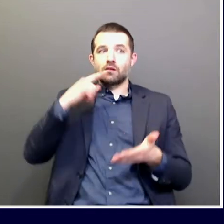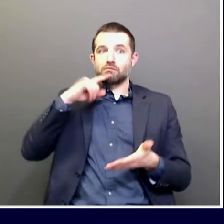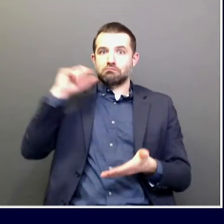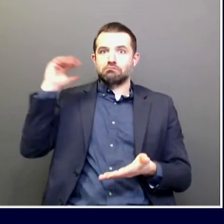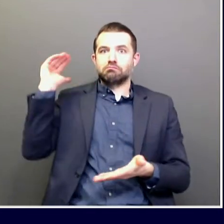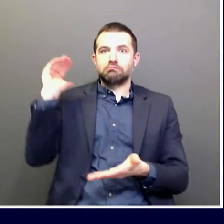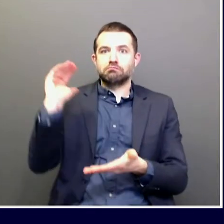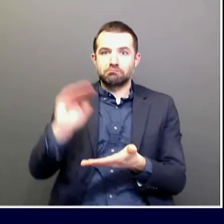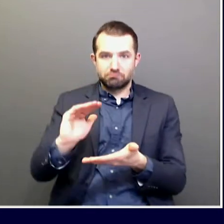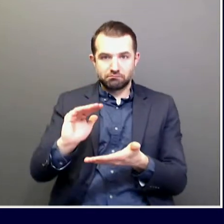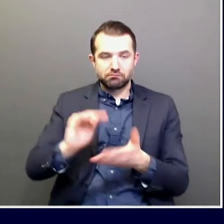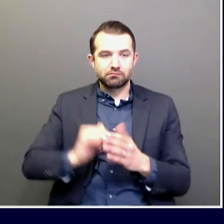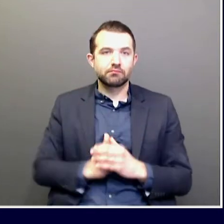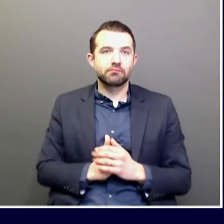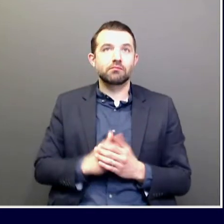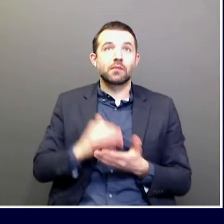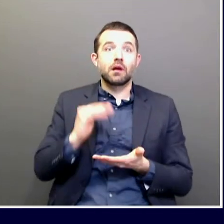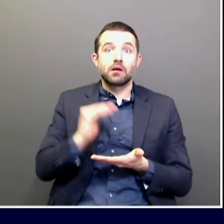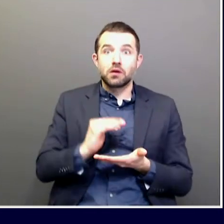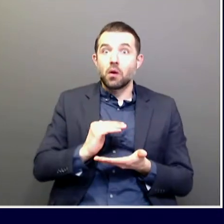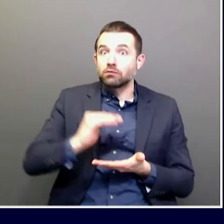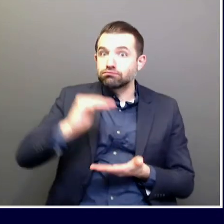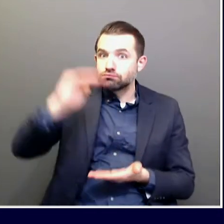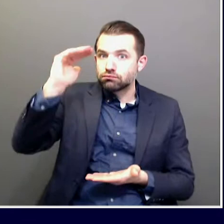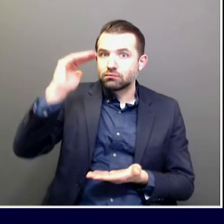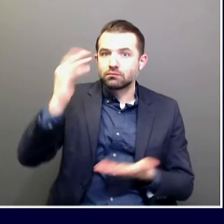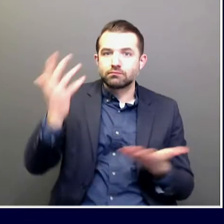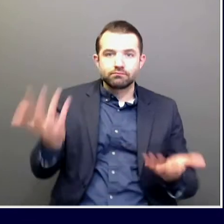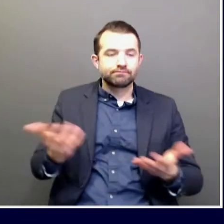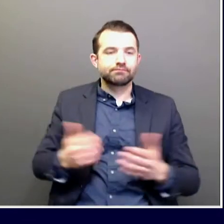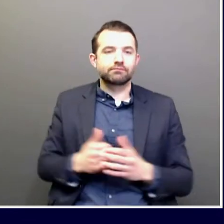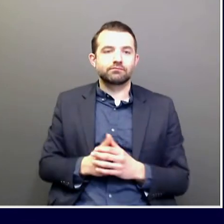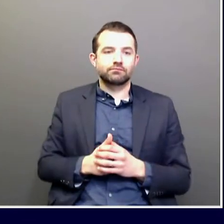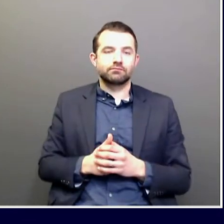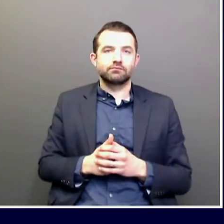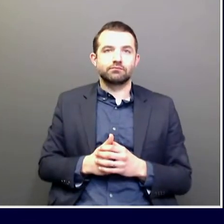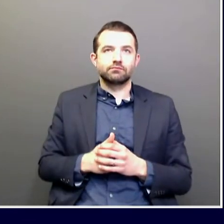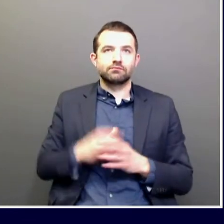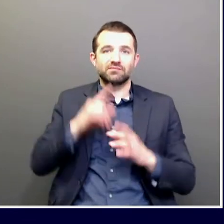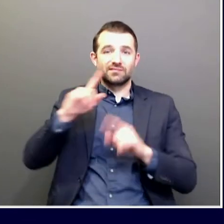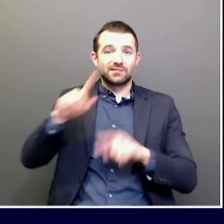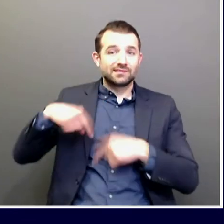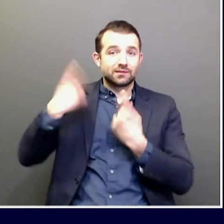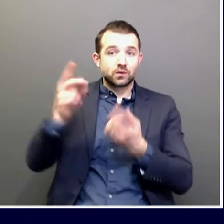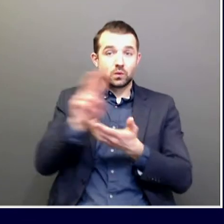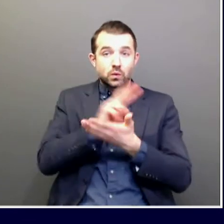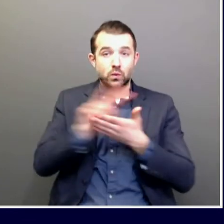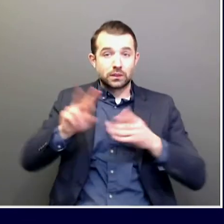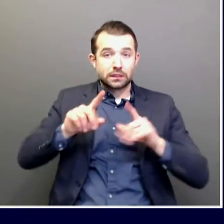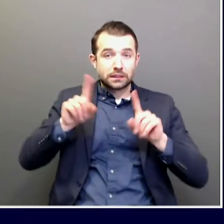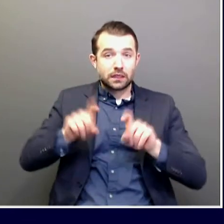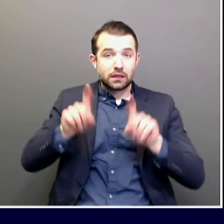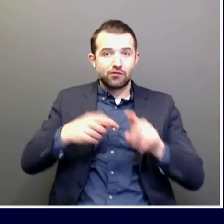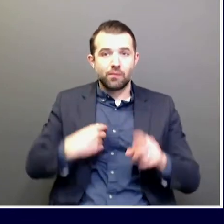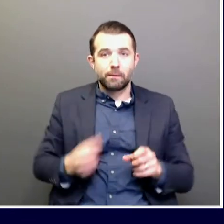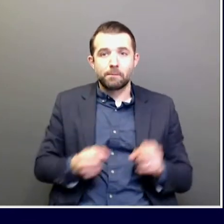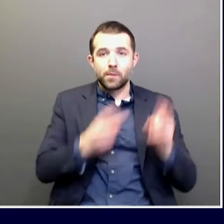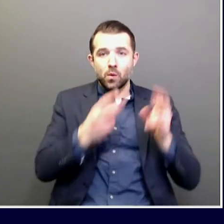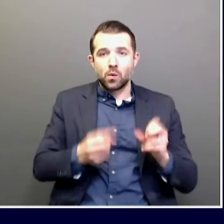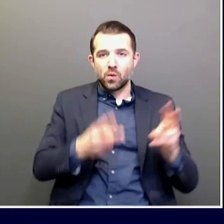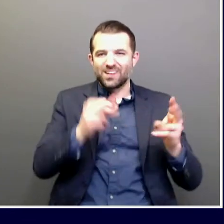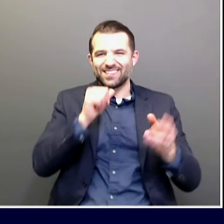as ventilator and ICU usage, which is to say a lessening of the disease burden right now in Maine. There have been